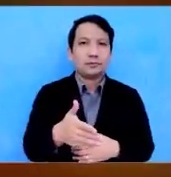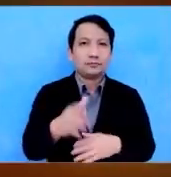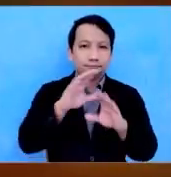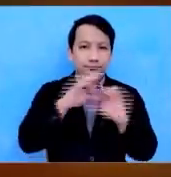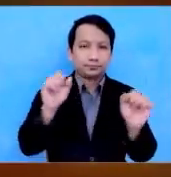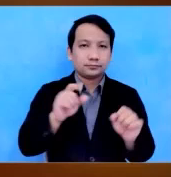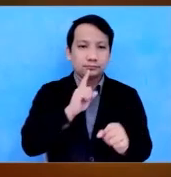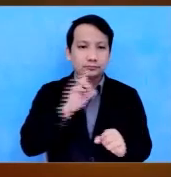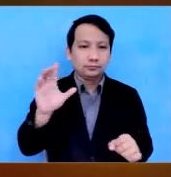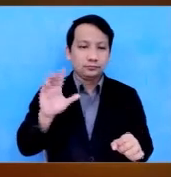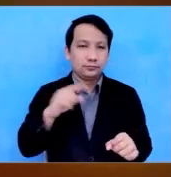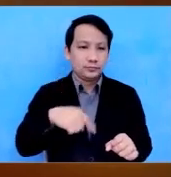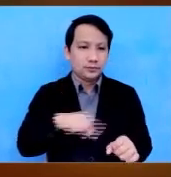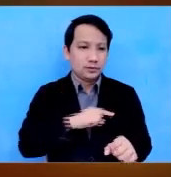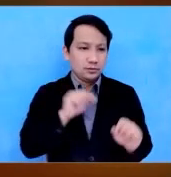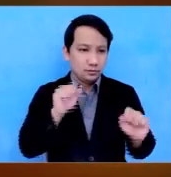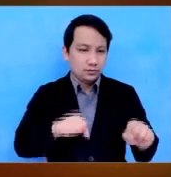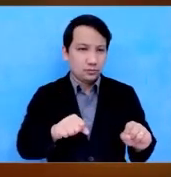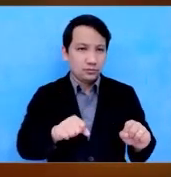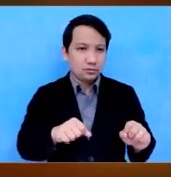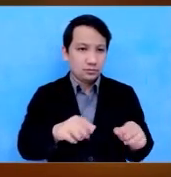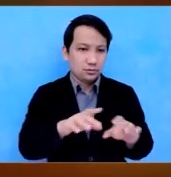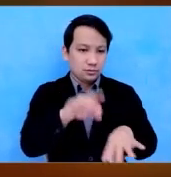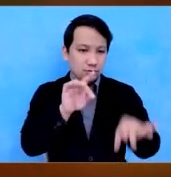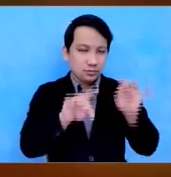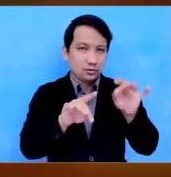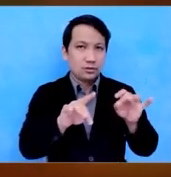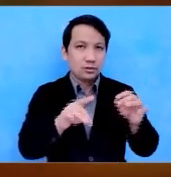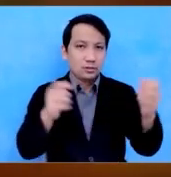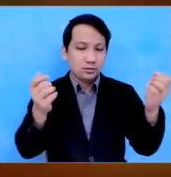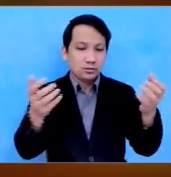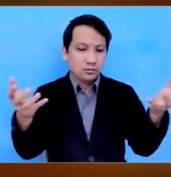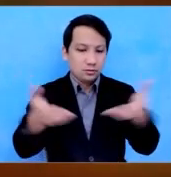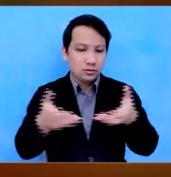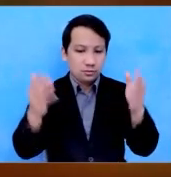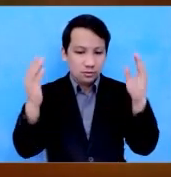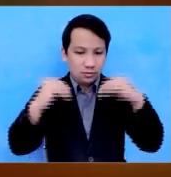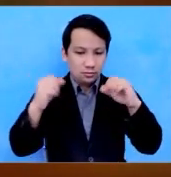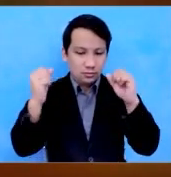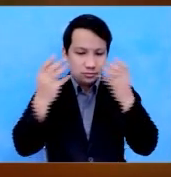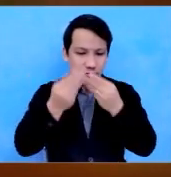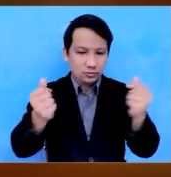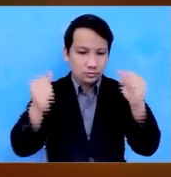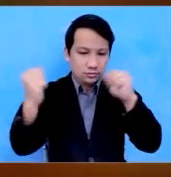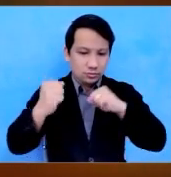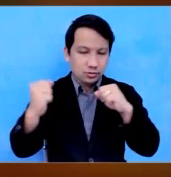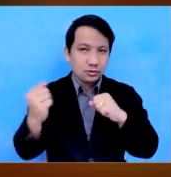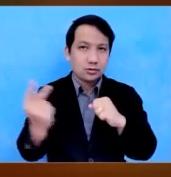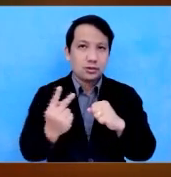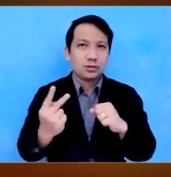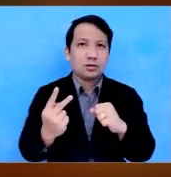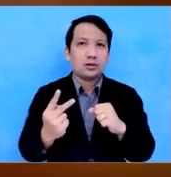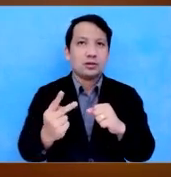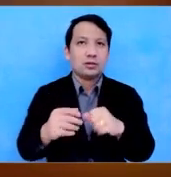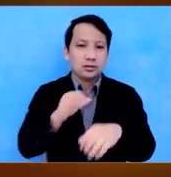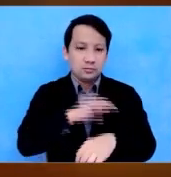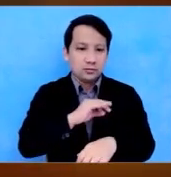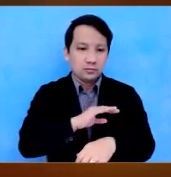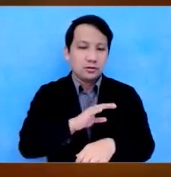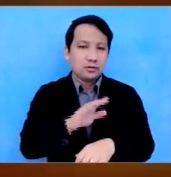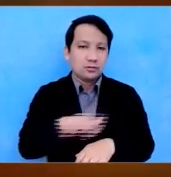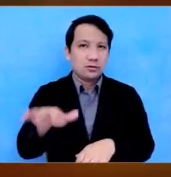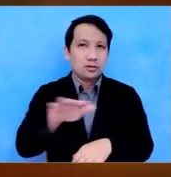promised that we would find a compromise and find a solution that will be beneficial so that